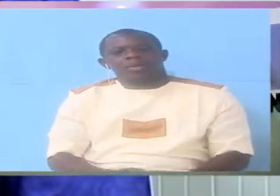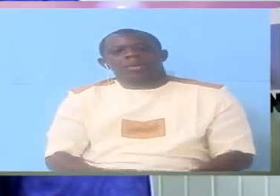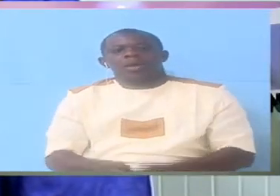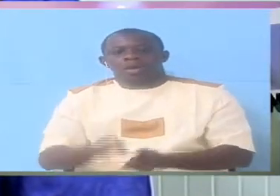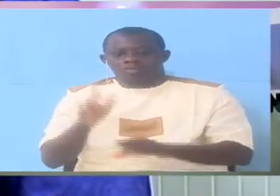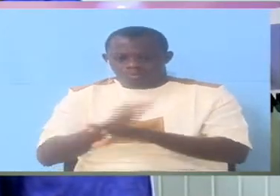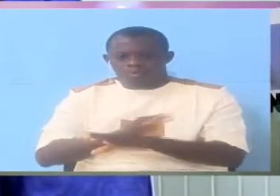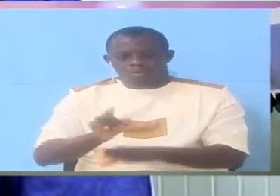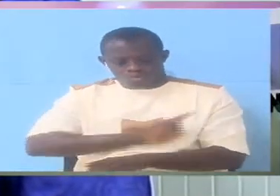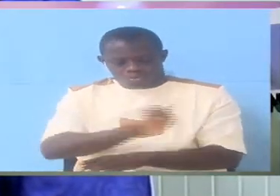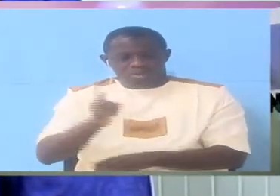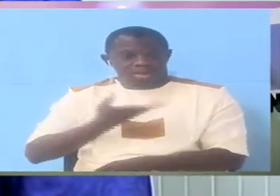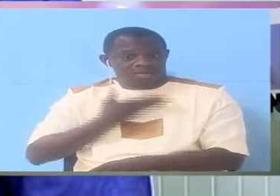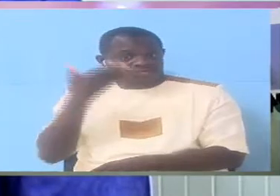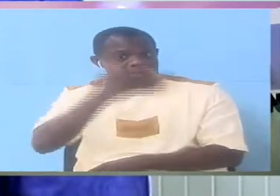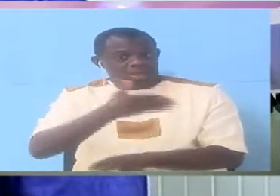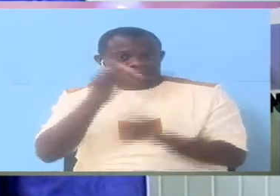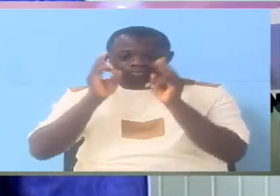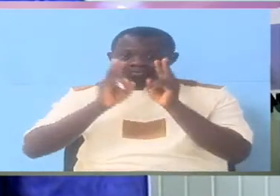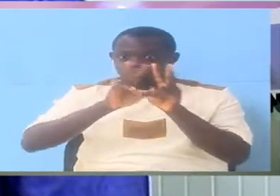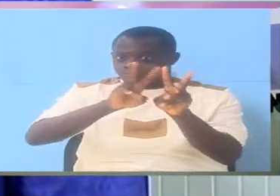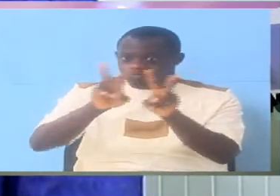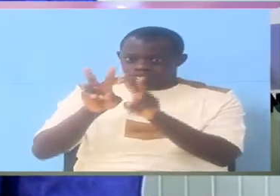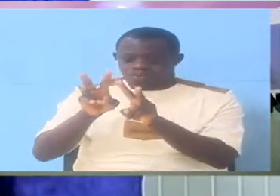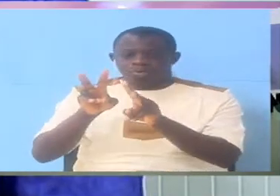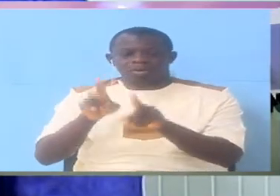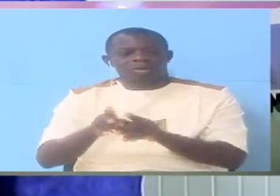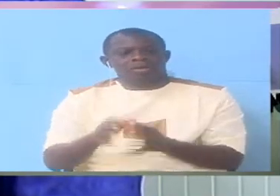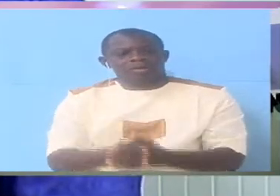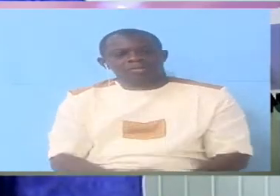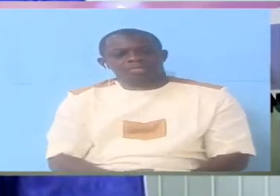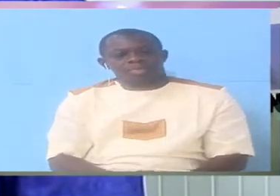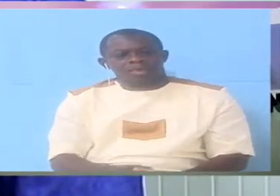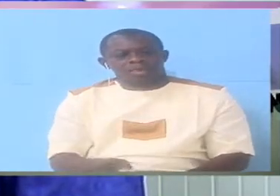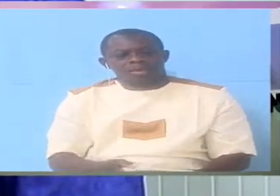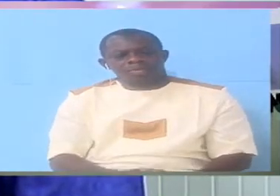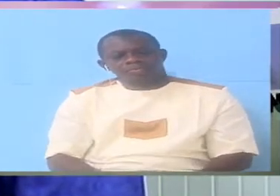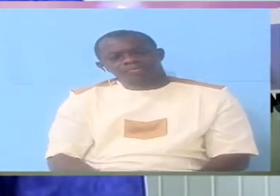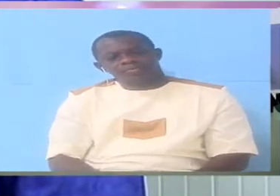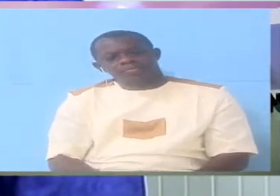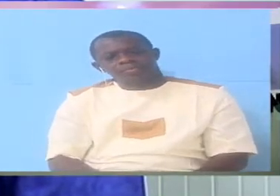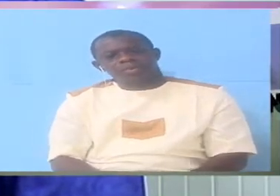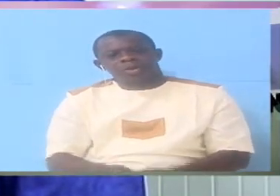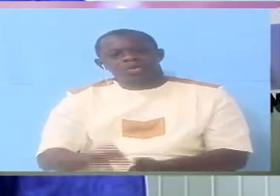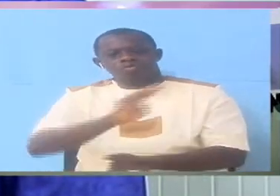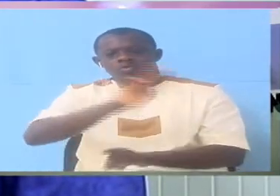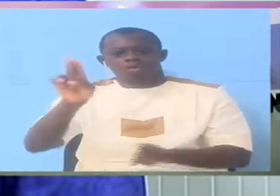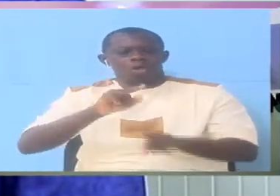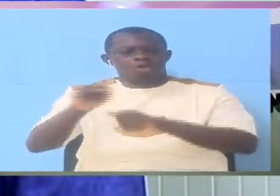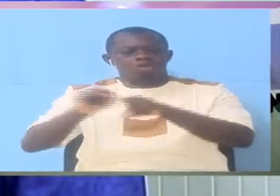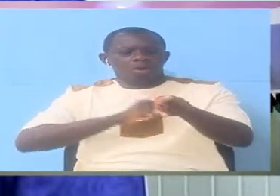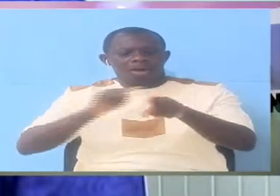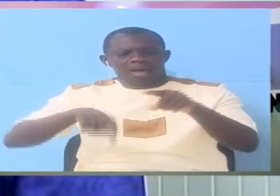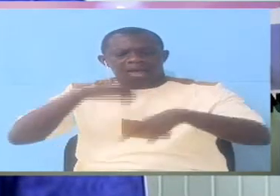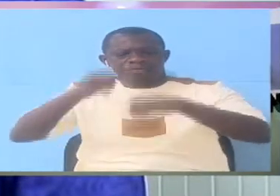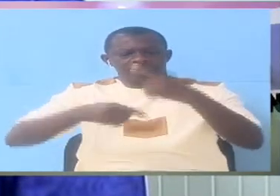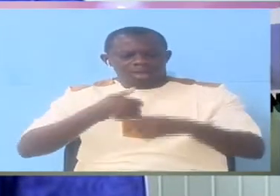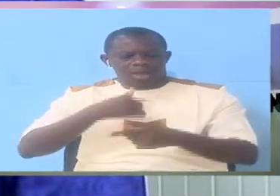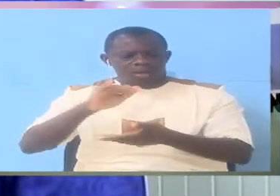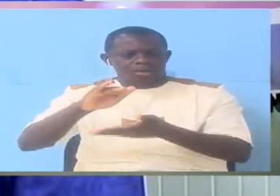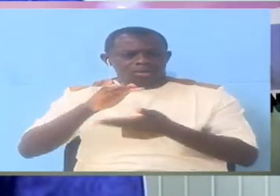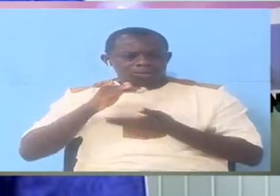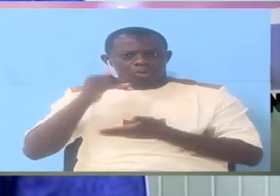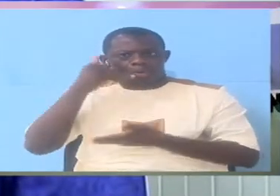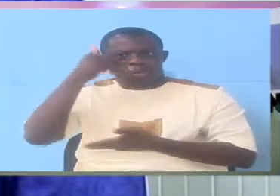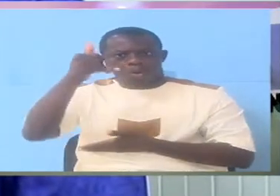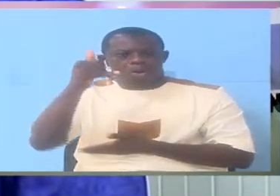We were there watching. Meta demanding a telephone call, sir. Not long after, I got a telephone